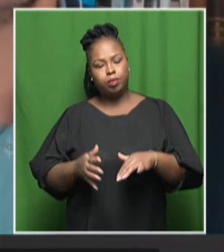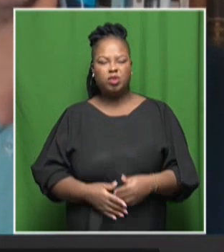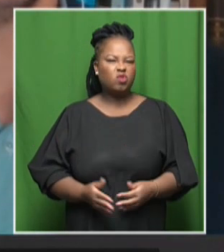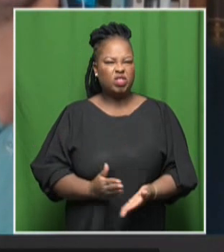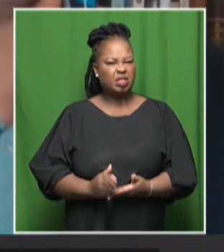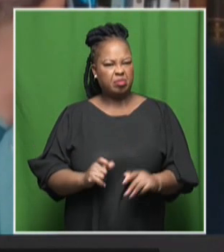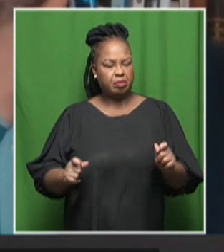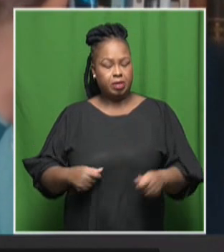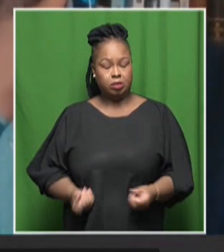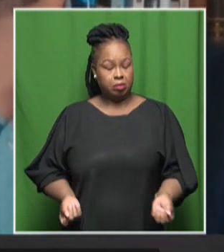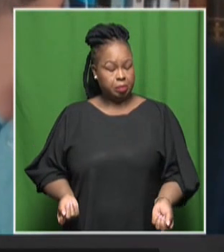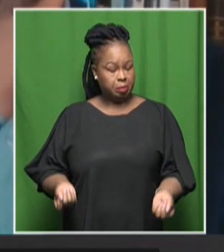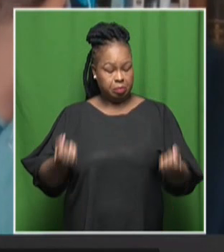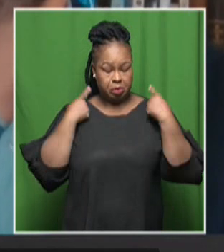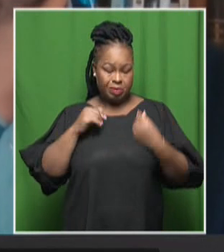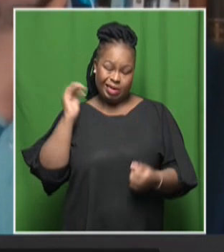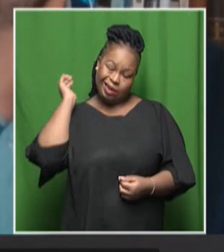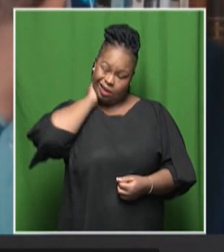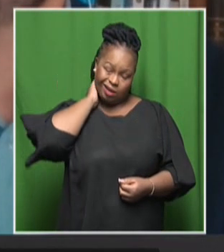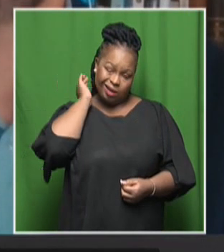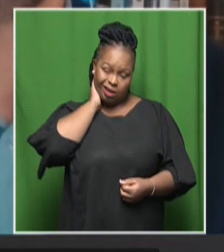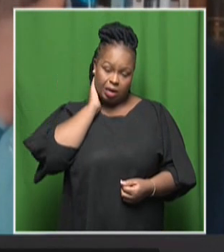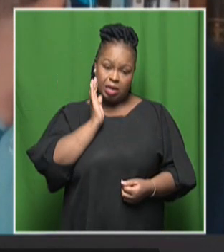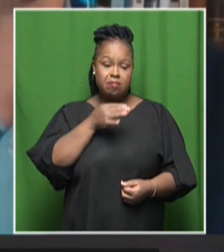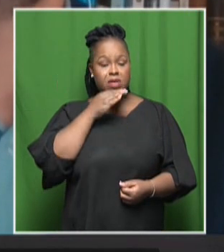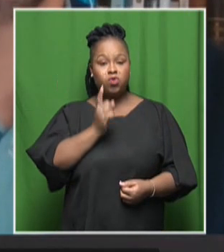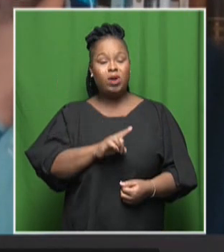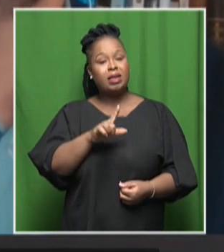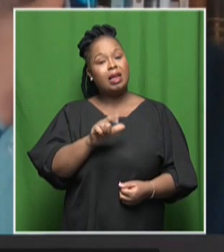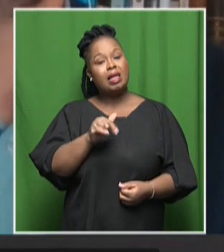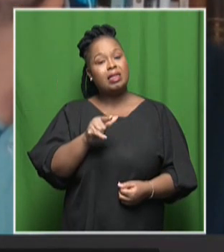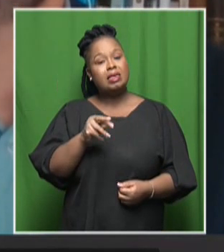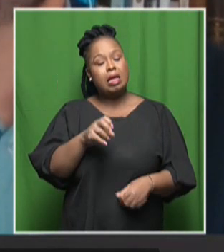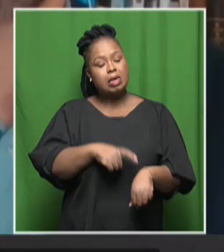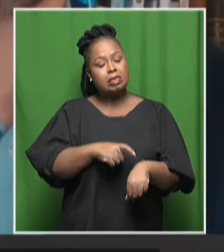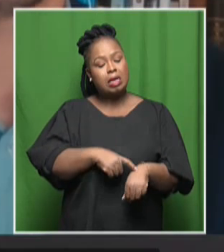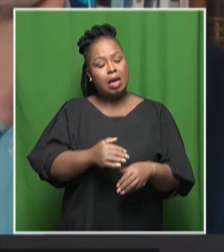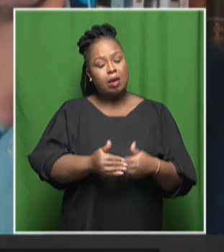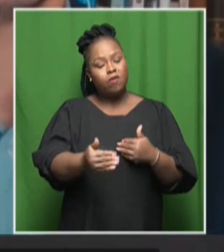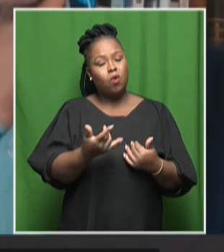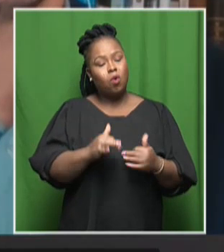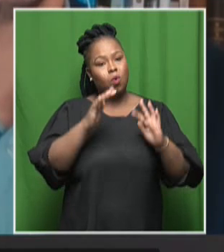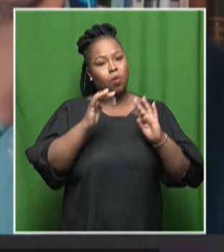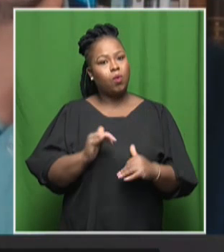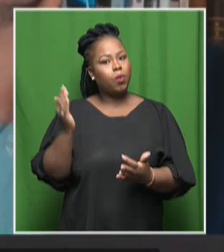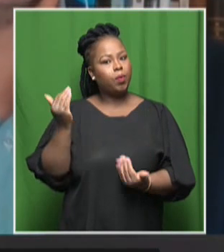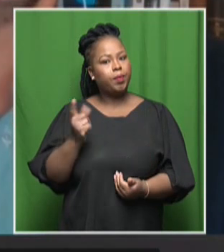people, we struggle with those terms in terms of what they actually mean and what we can expect.